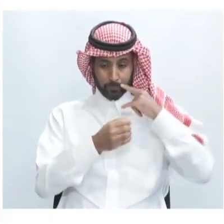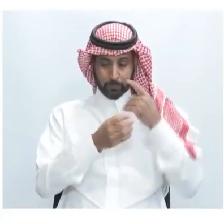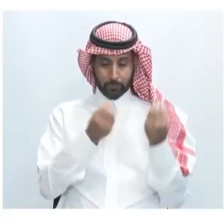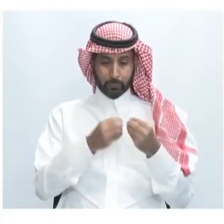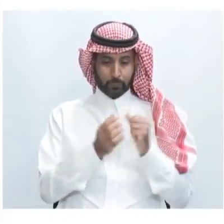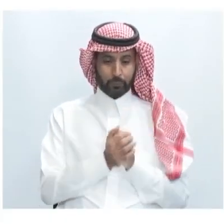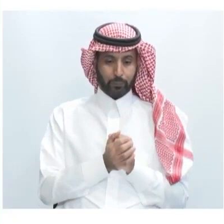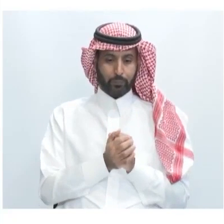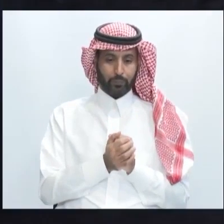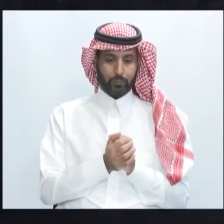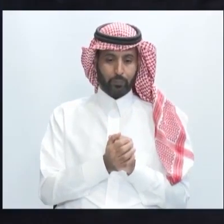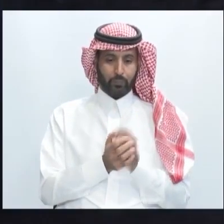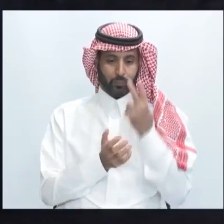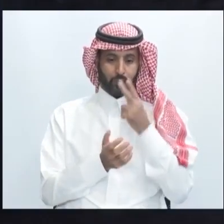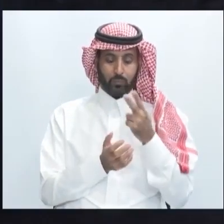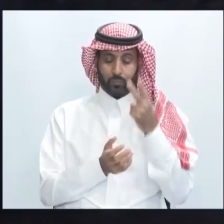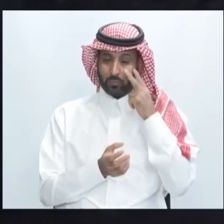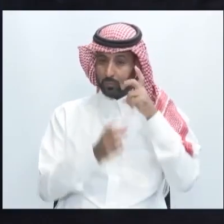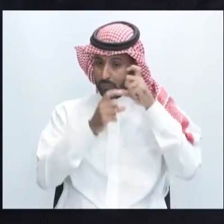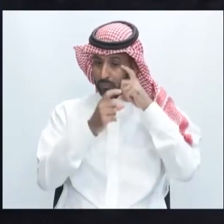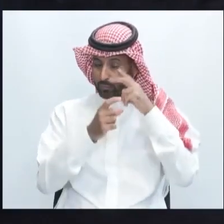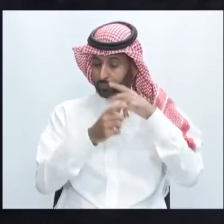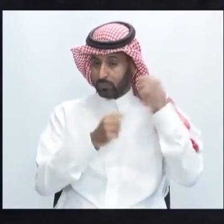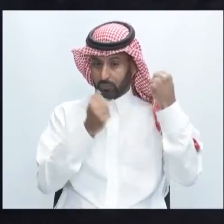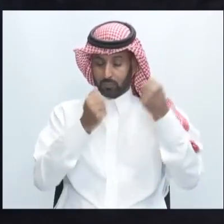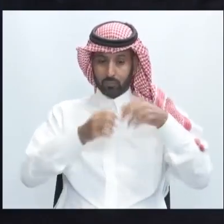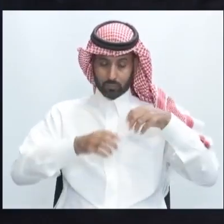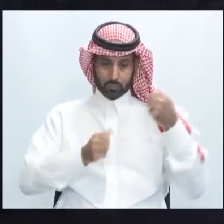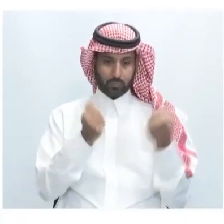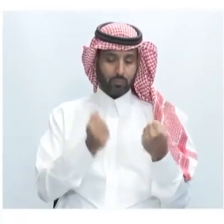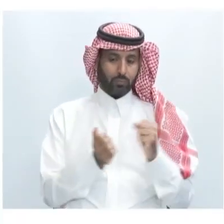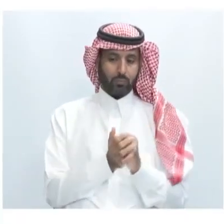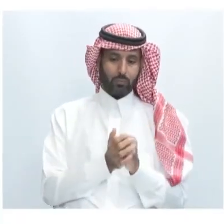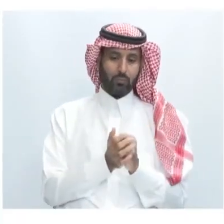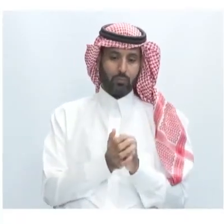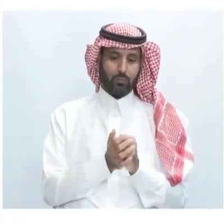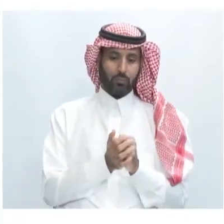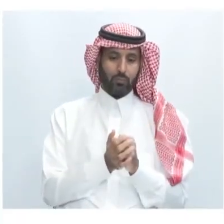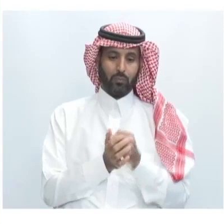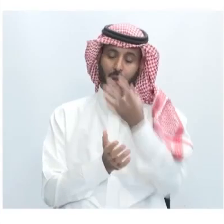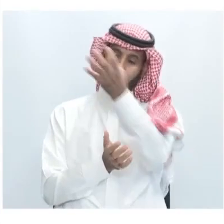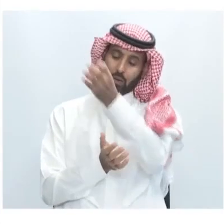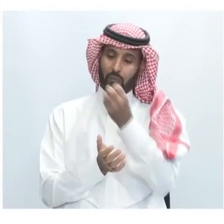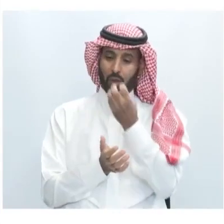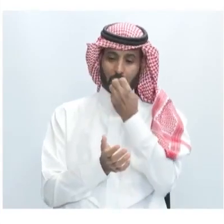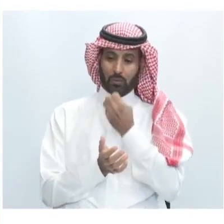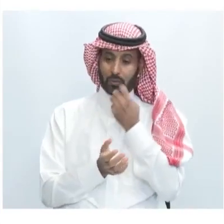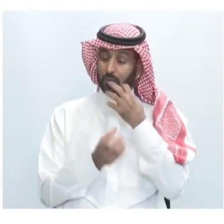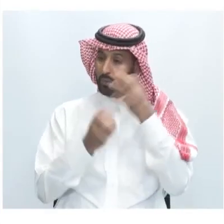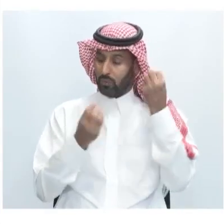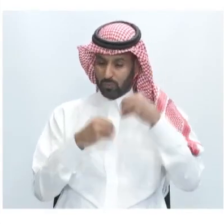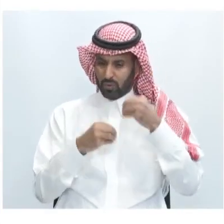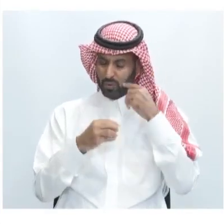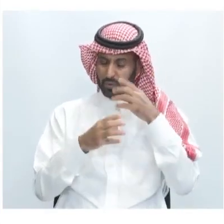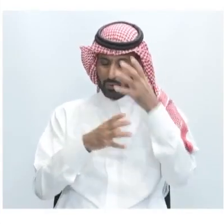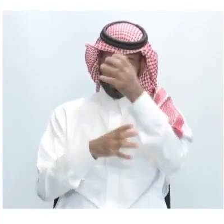or little? If you see the picture of the truck, again, the question, is there a lot of fruit in the truck or just